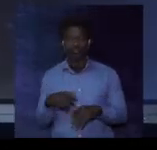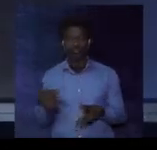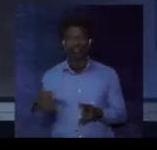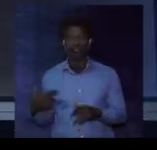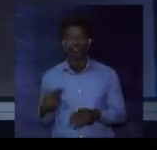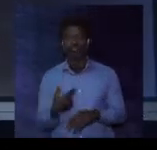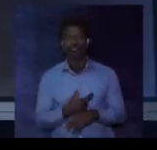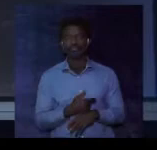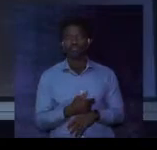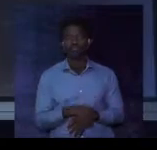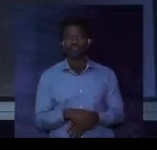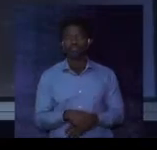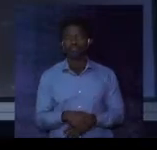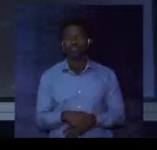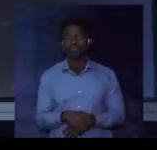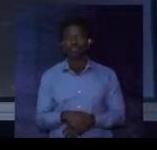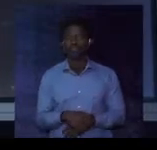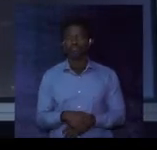Now